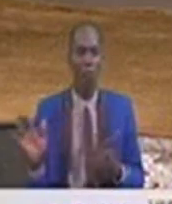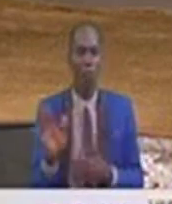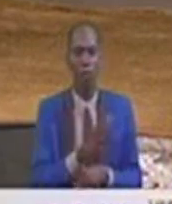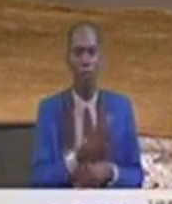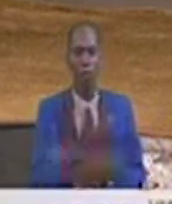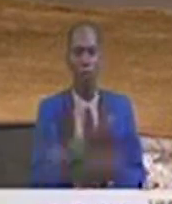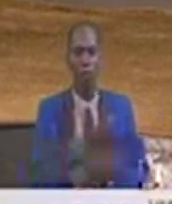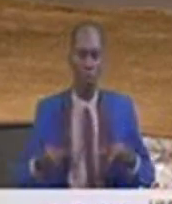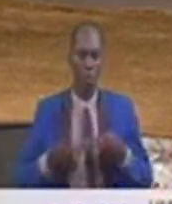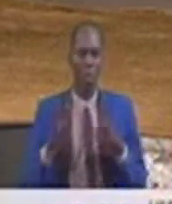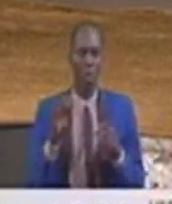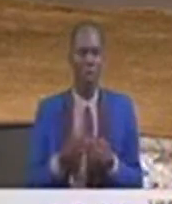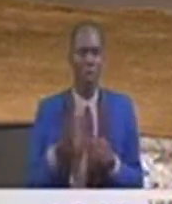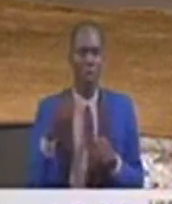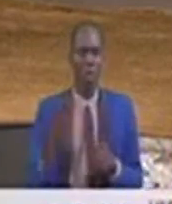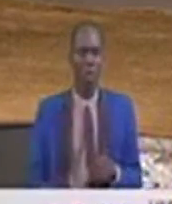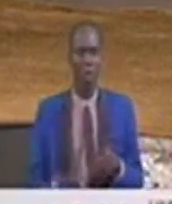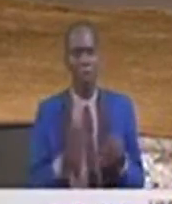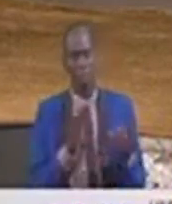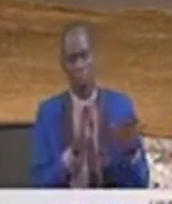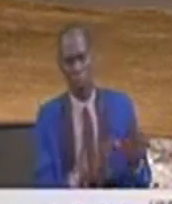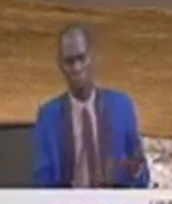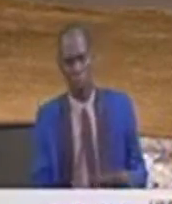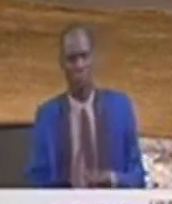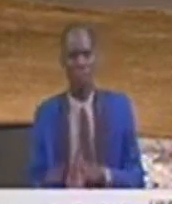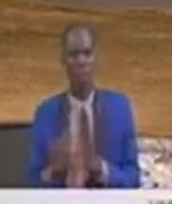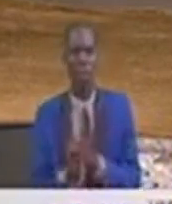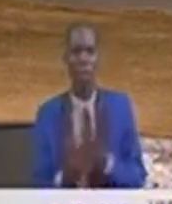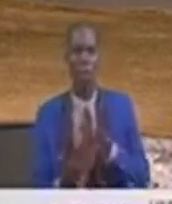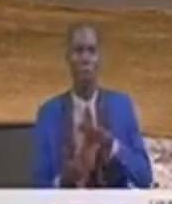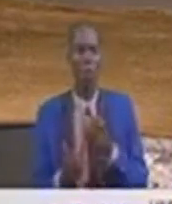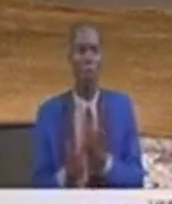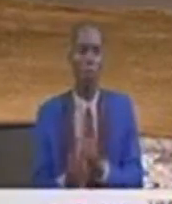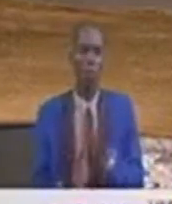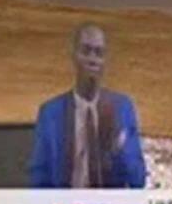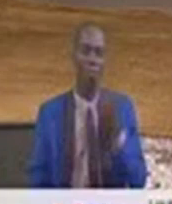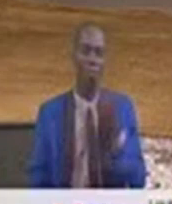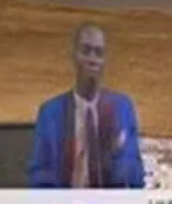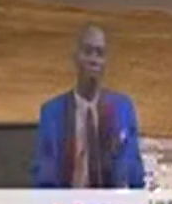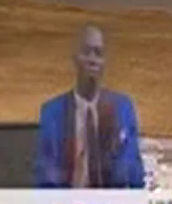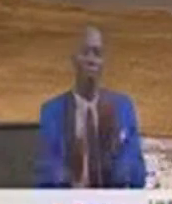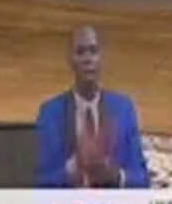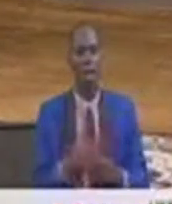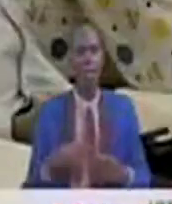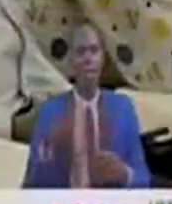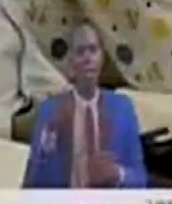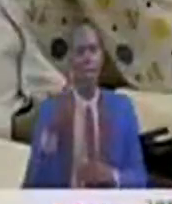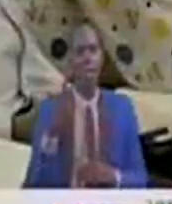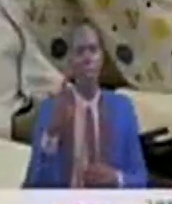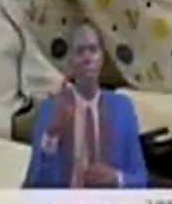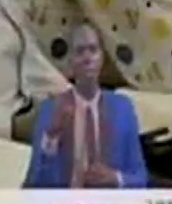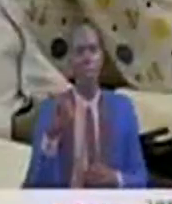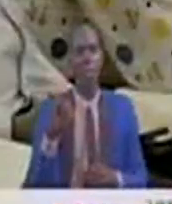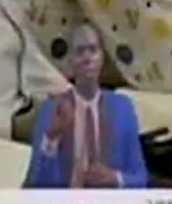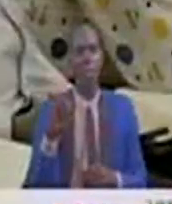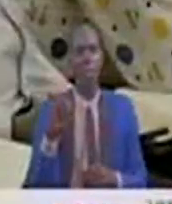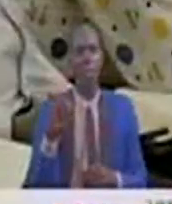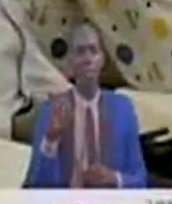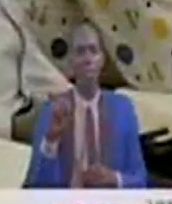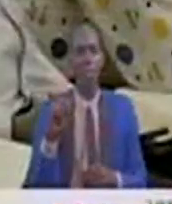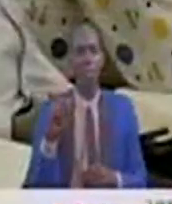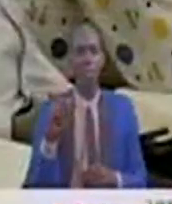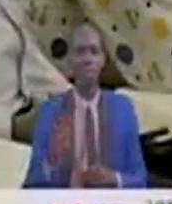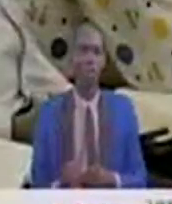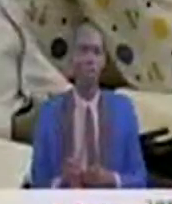which burneth with fire and with brimstone, which is the second death. What's the second death?